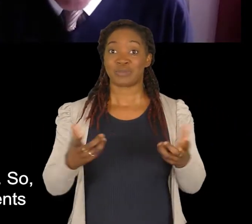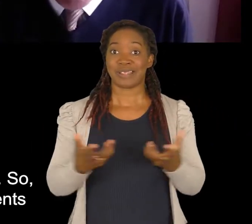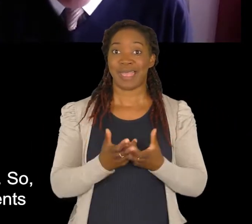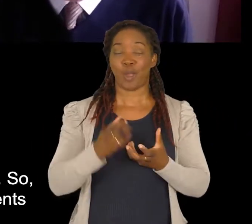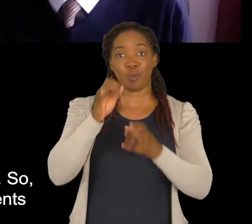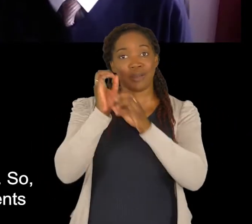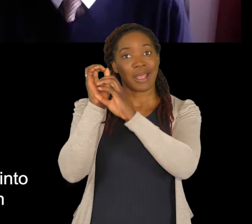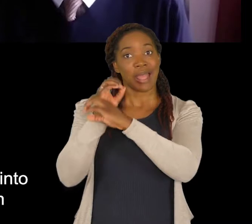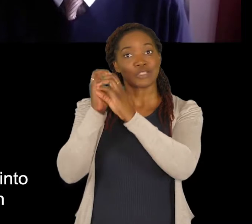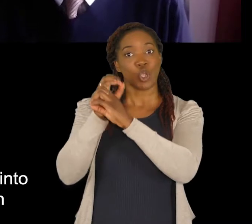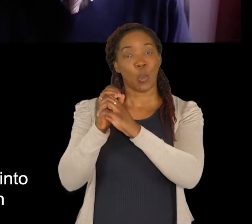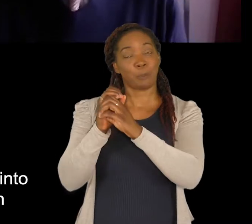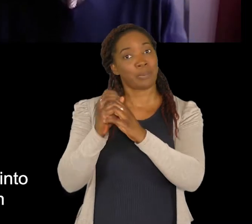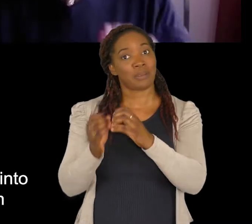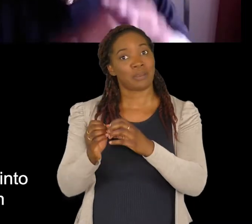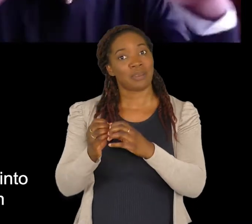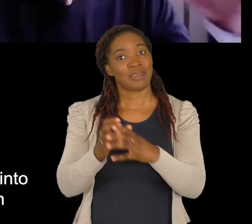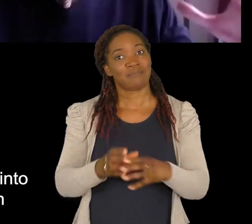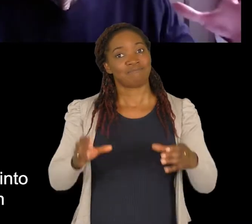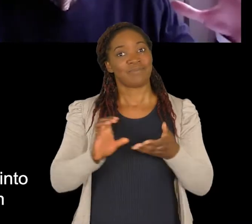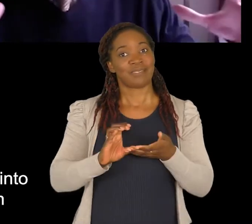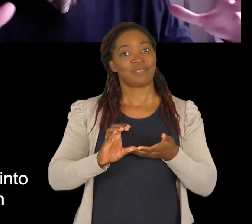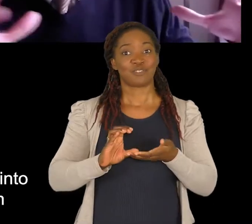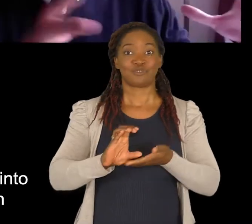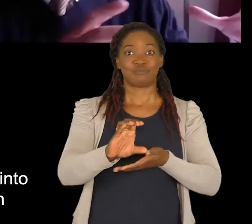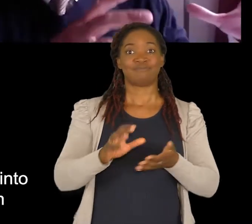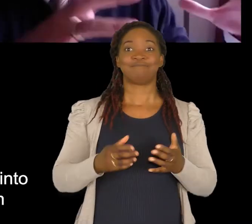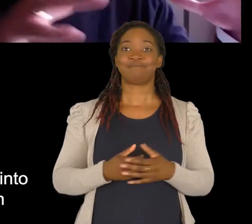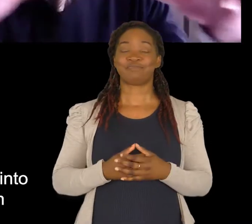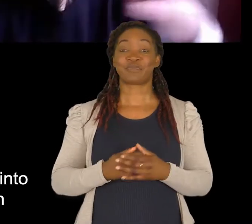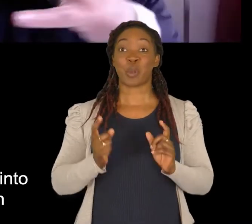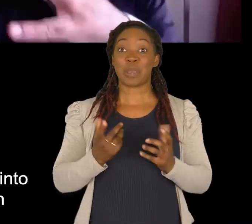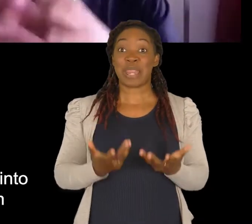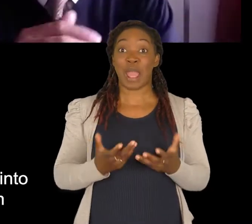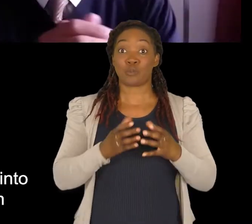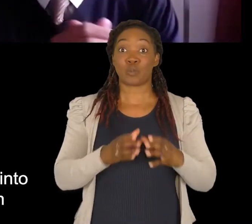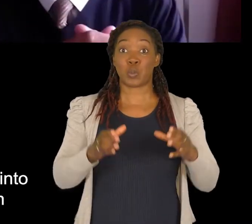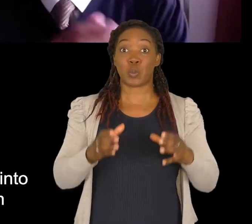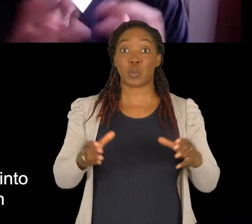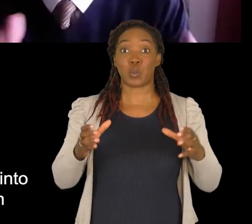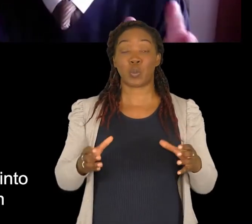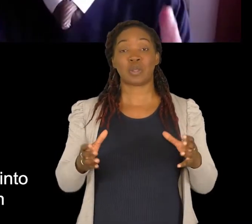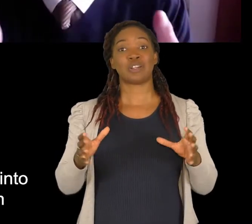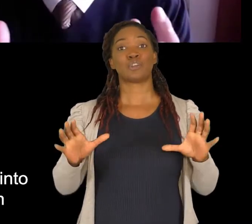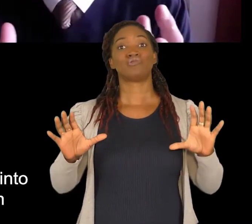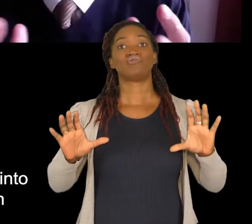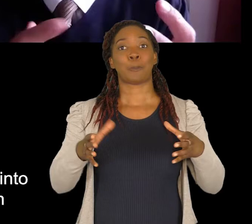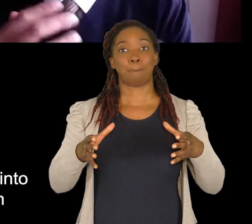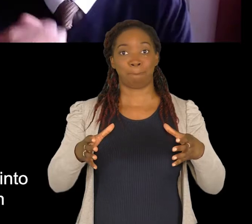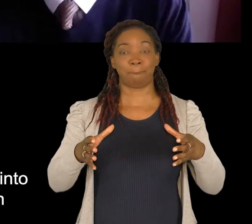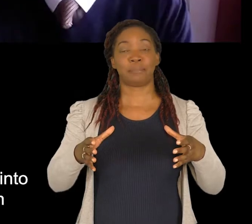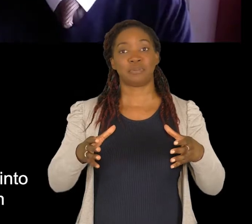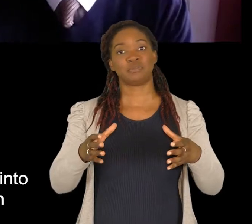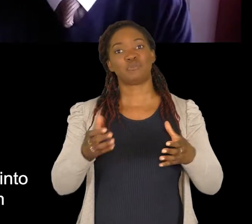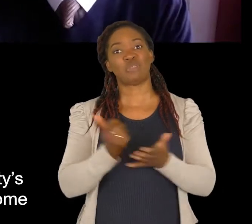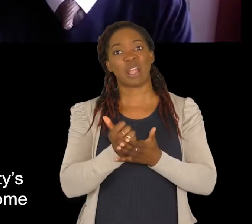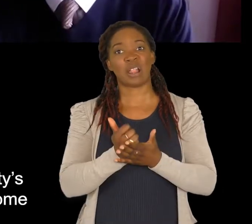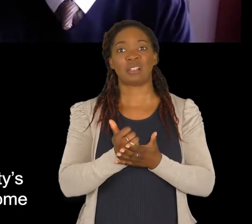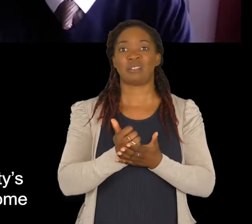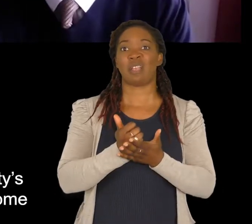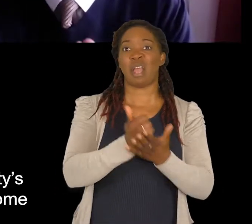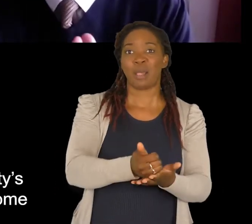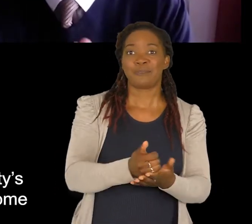Kaleidoscope Investments. And then the Kaleidoscope Group now sort of morphed into the Kaleidoscope Group, which really helps